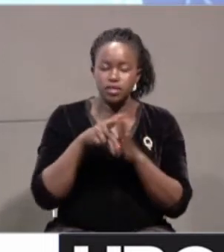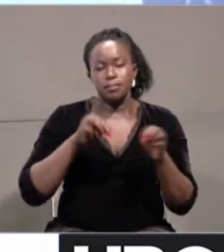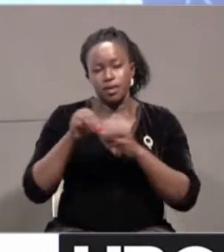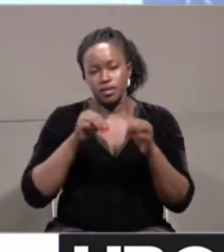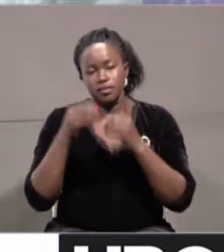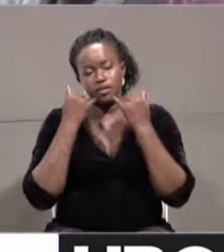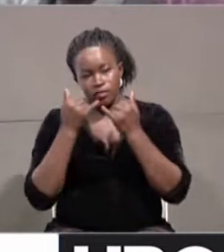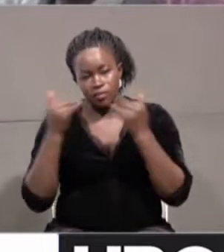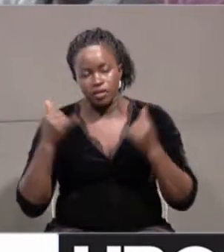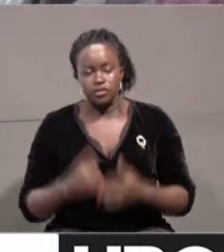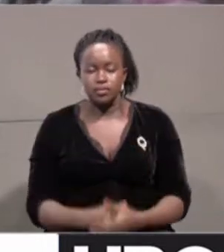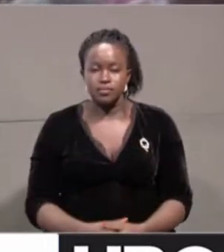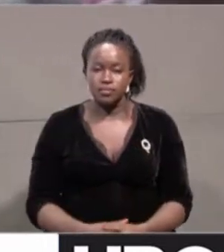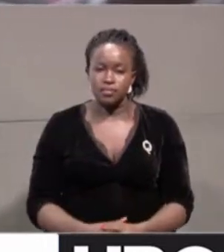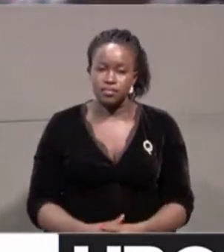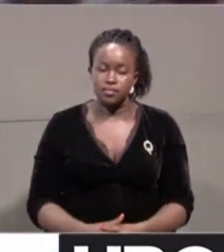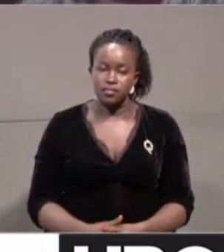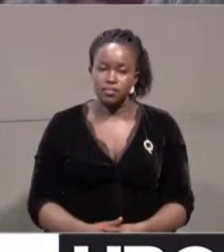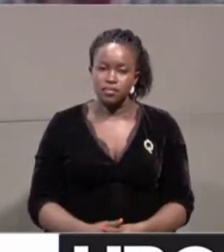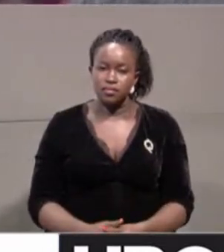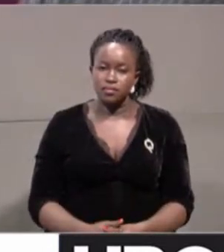accurate parish management information.